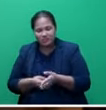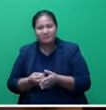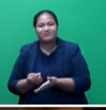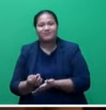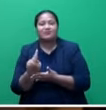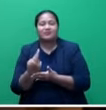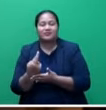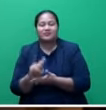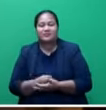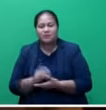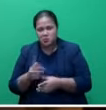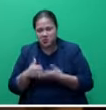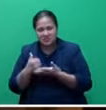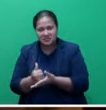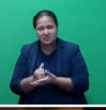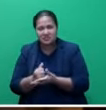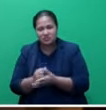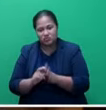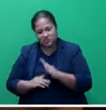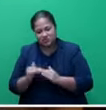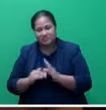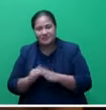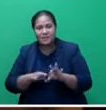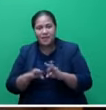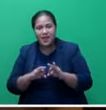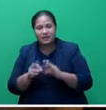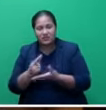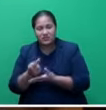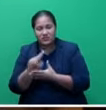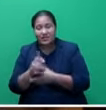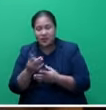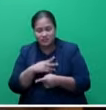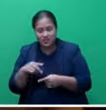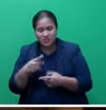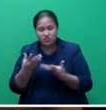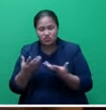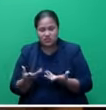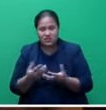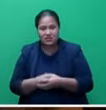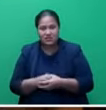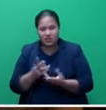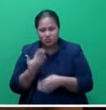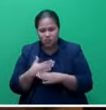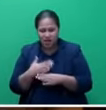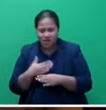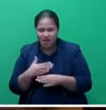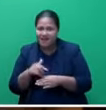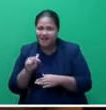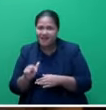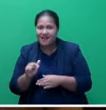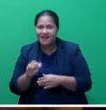their resilience to our changing climate. The Ministry is acting as proactively as possible to